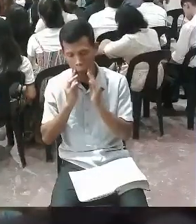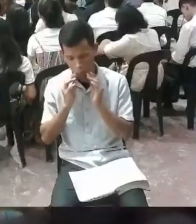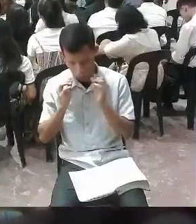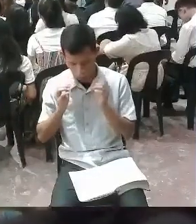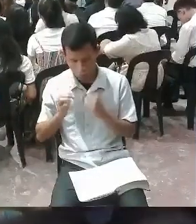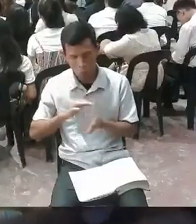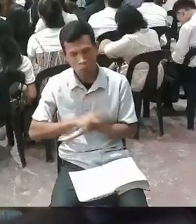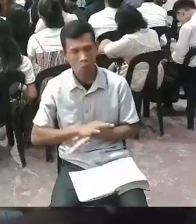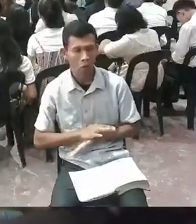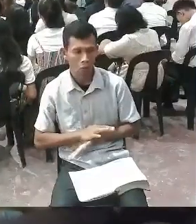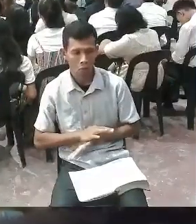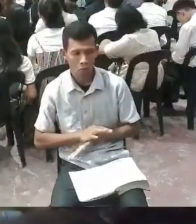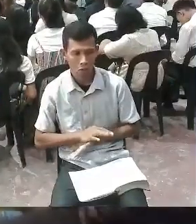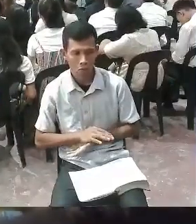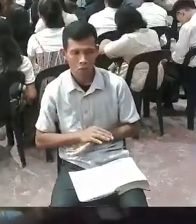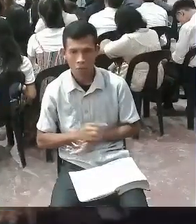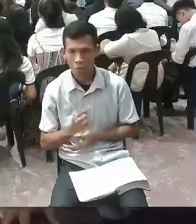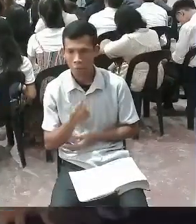COVID.